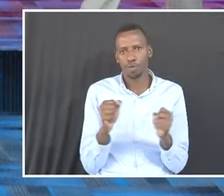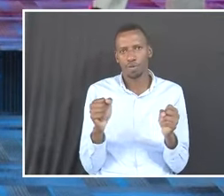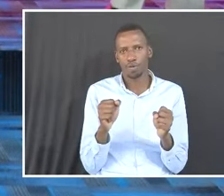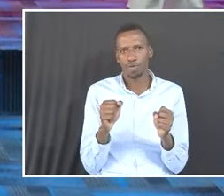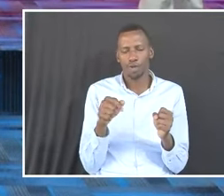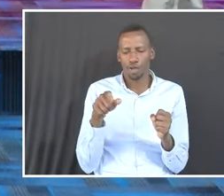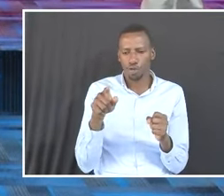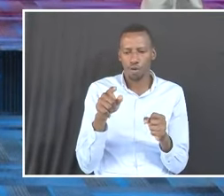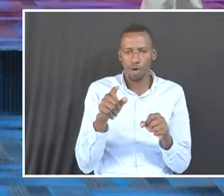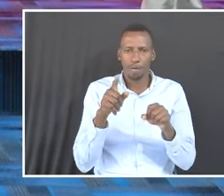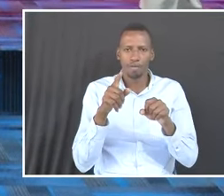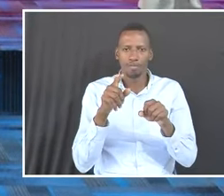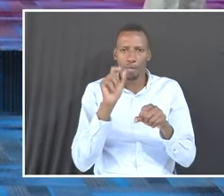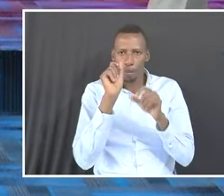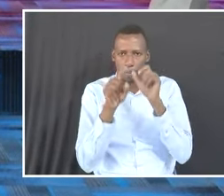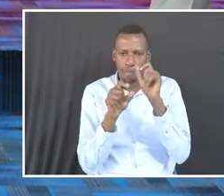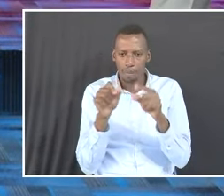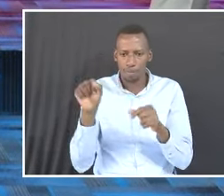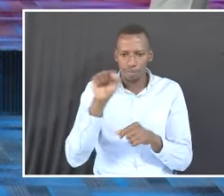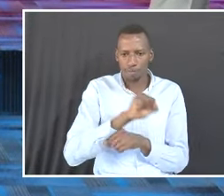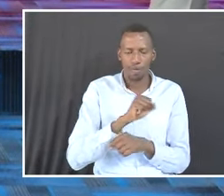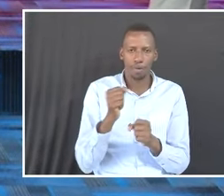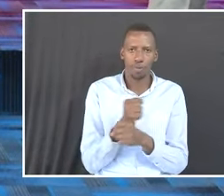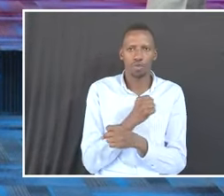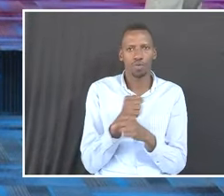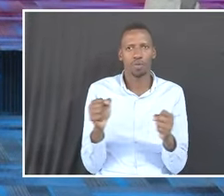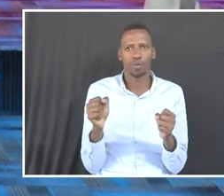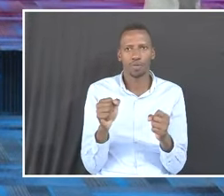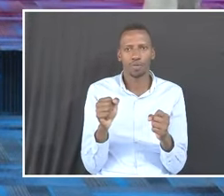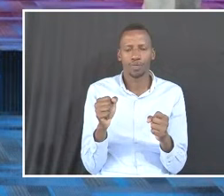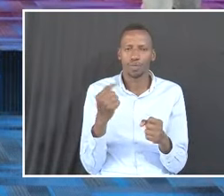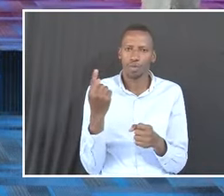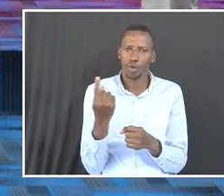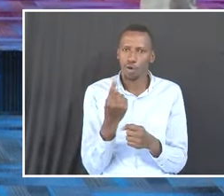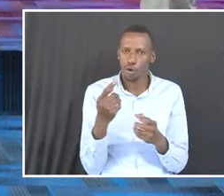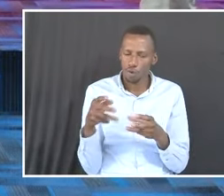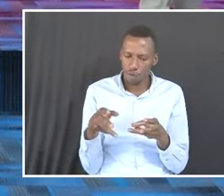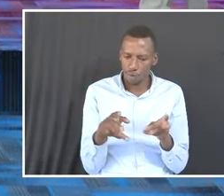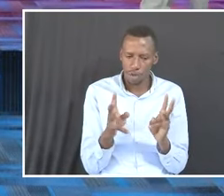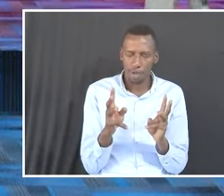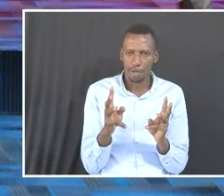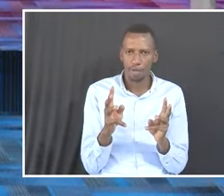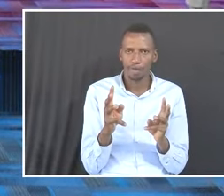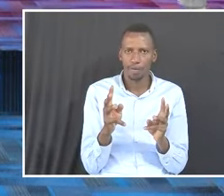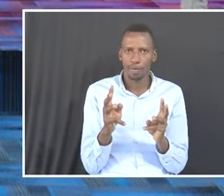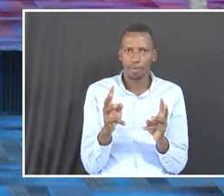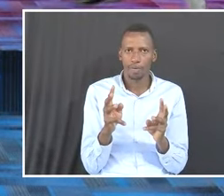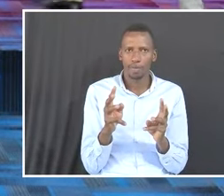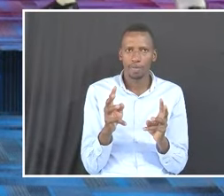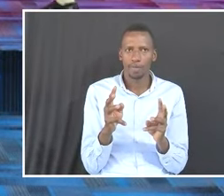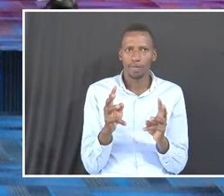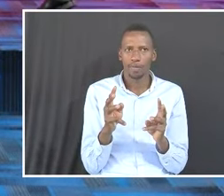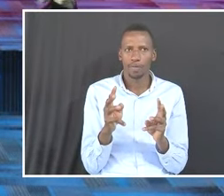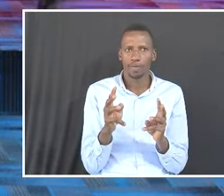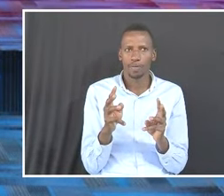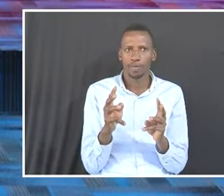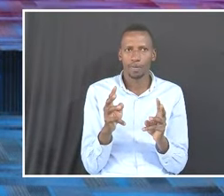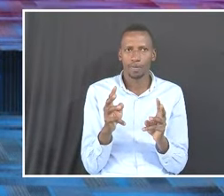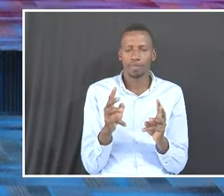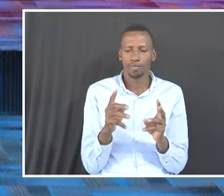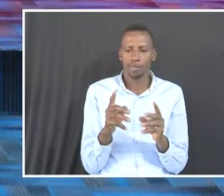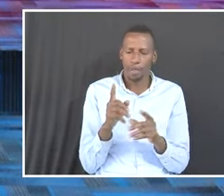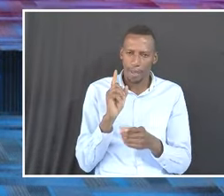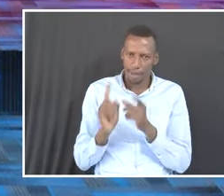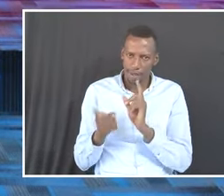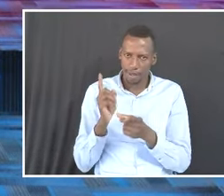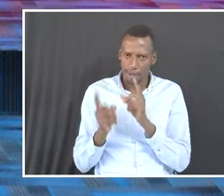Your Mercedes will not go. It won't climb the mountain. The only alternative, you move out of it and dash to